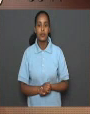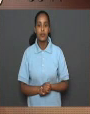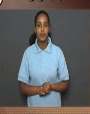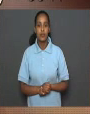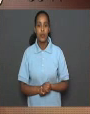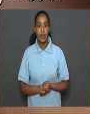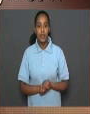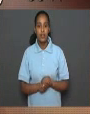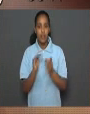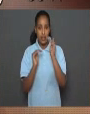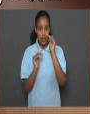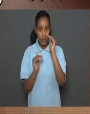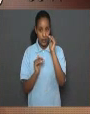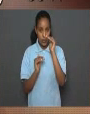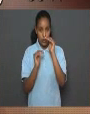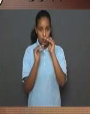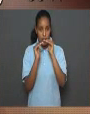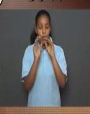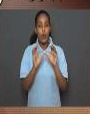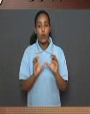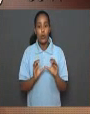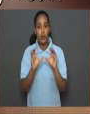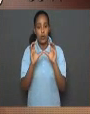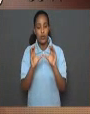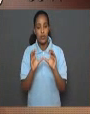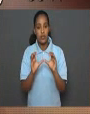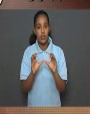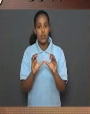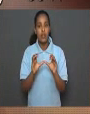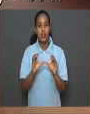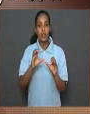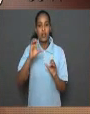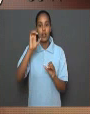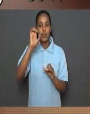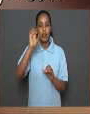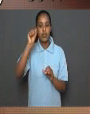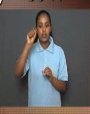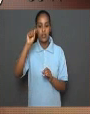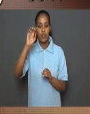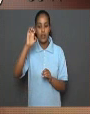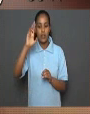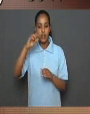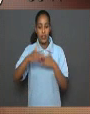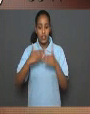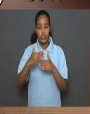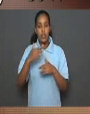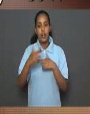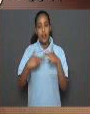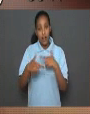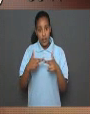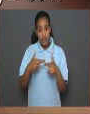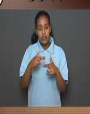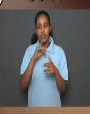The equilibrium constant for the esterification reaction